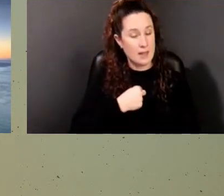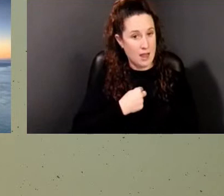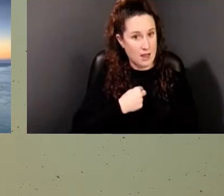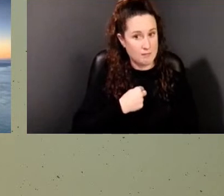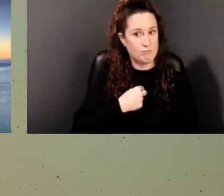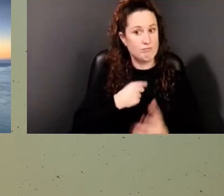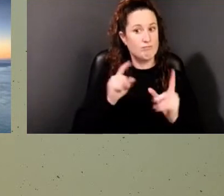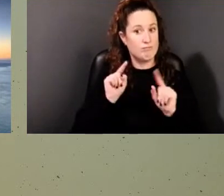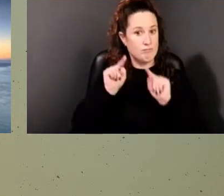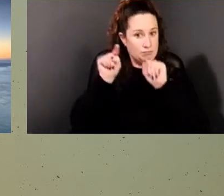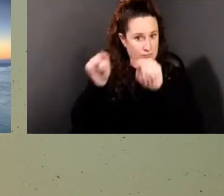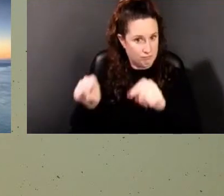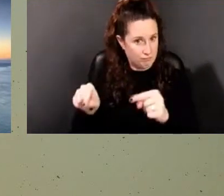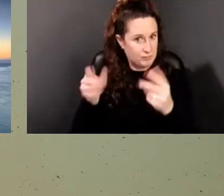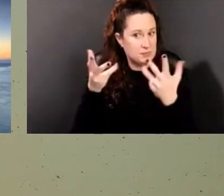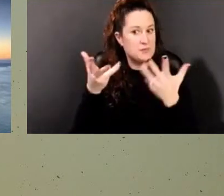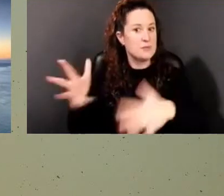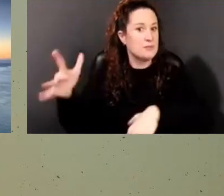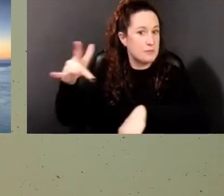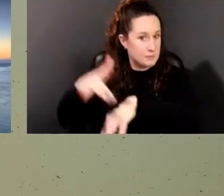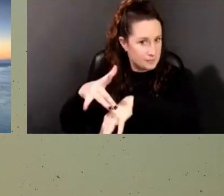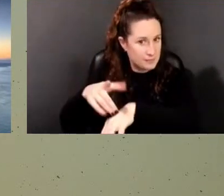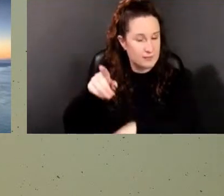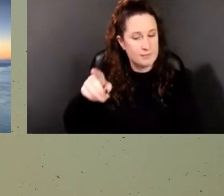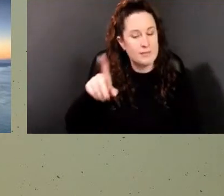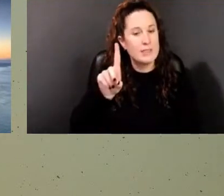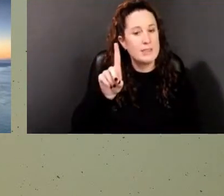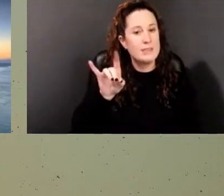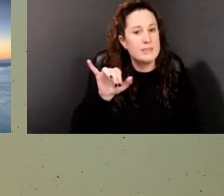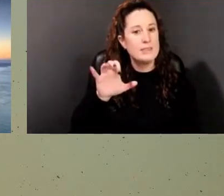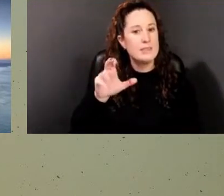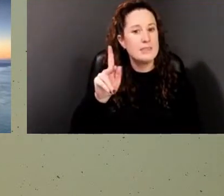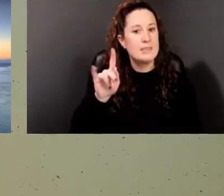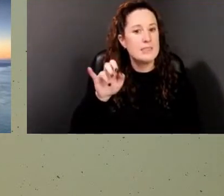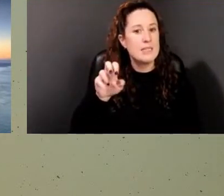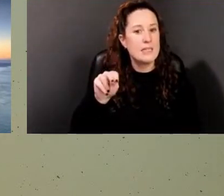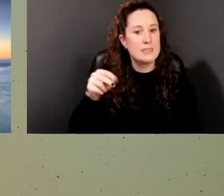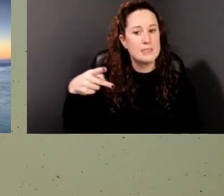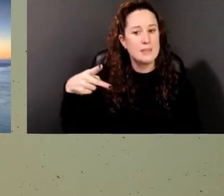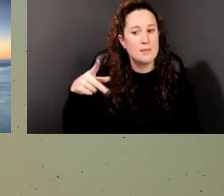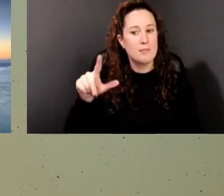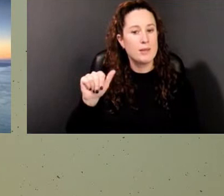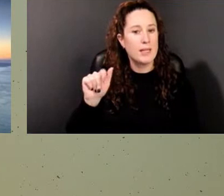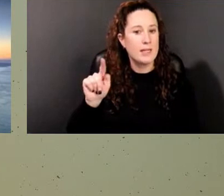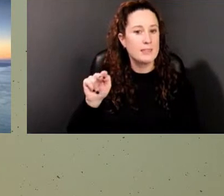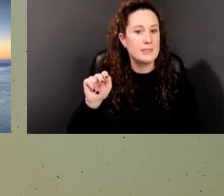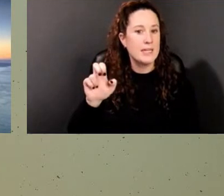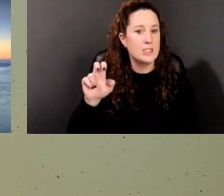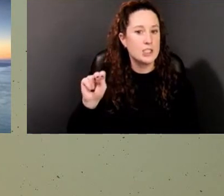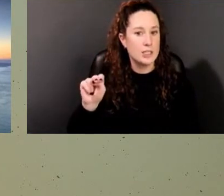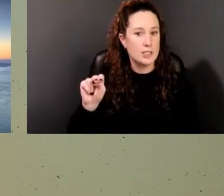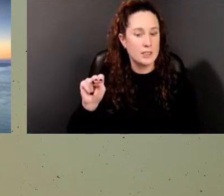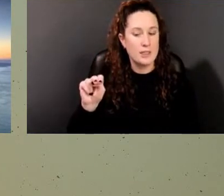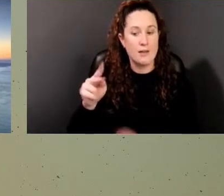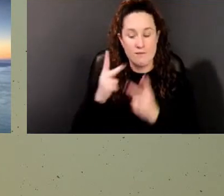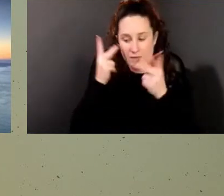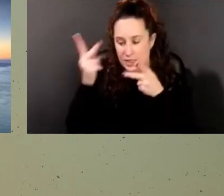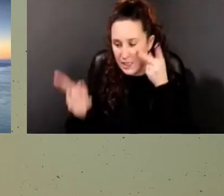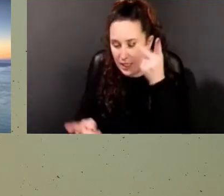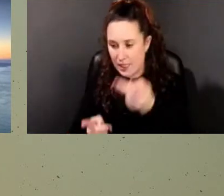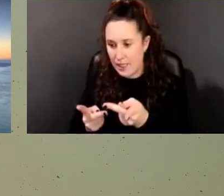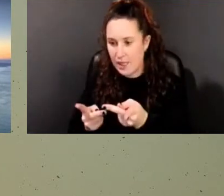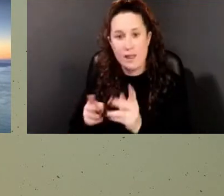Plantation and going to the burial site was really